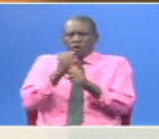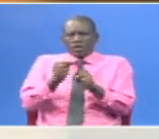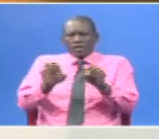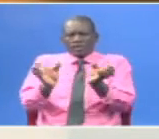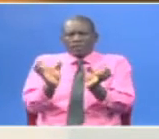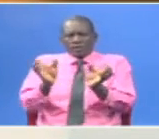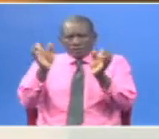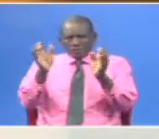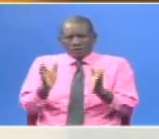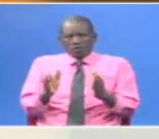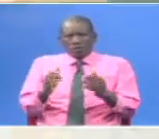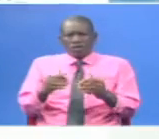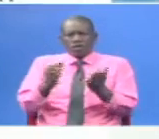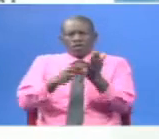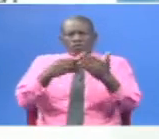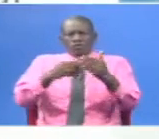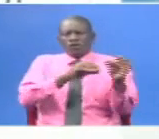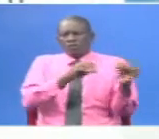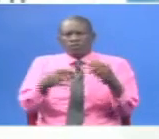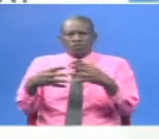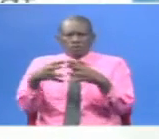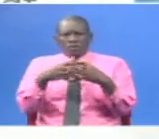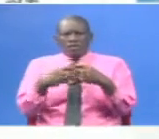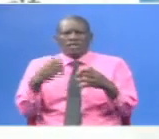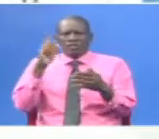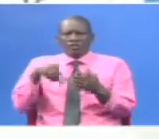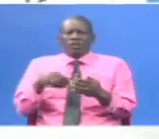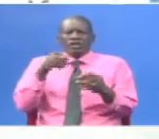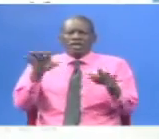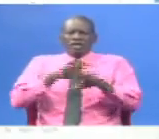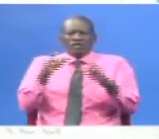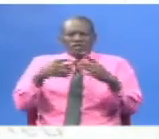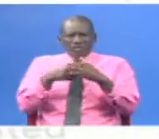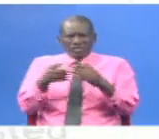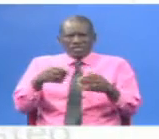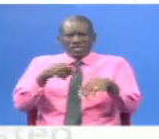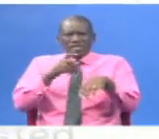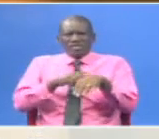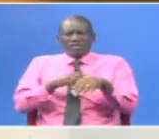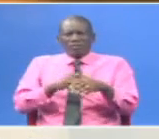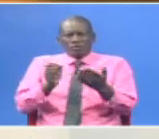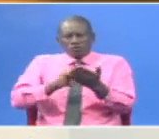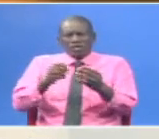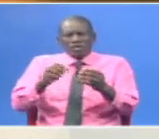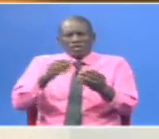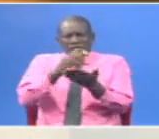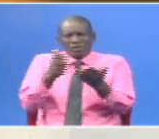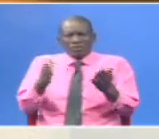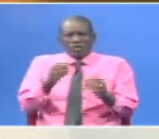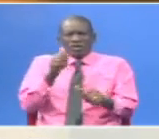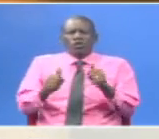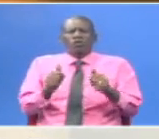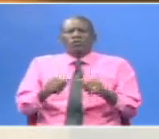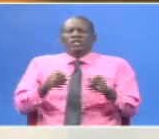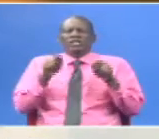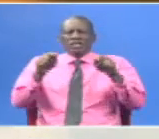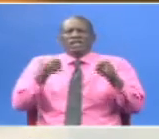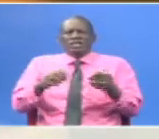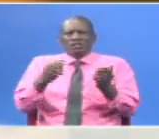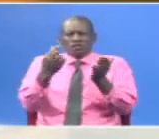moving to the U.S., says that it all began when she wrote an article criticizing the Ugandan government. When I did that interview, I was told